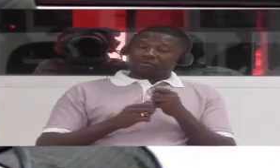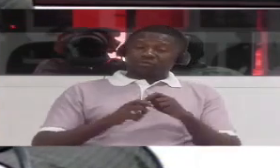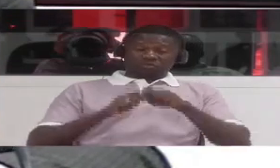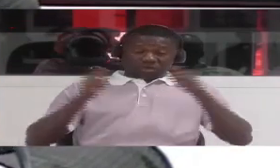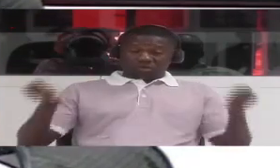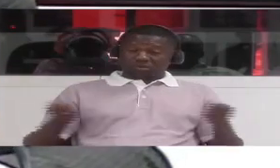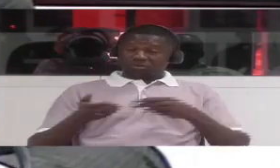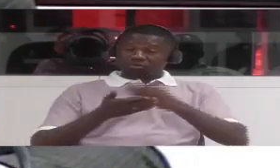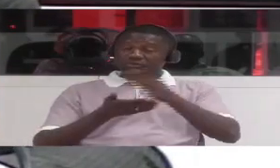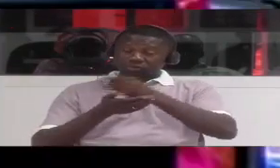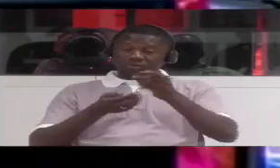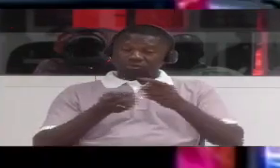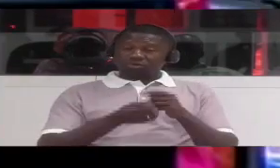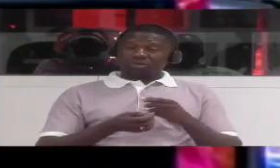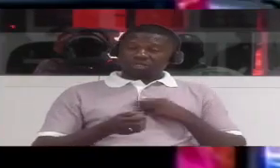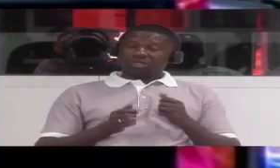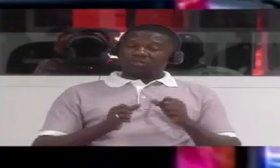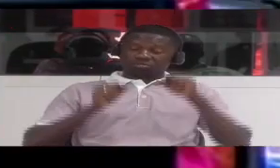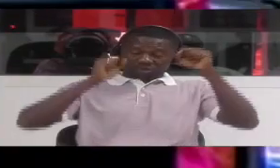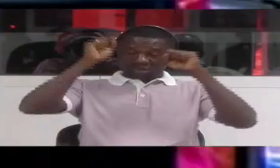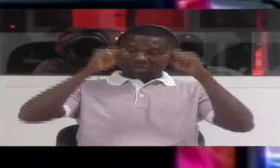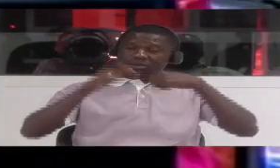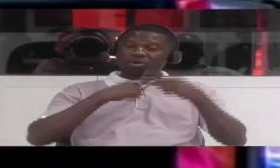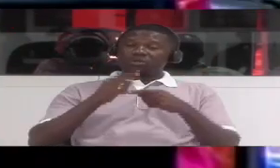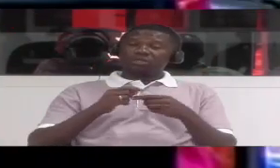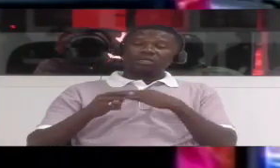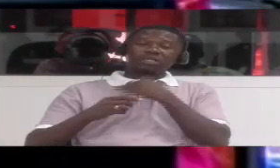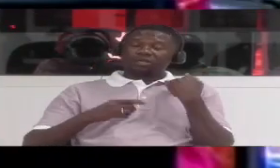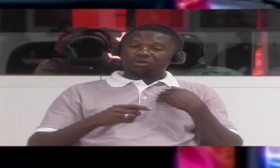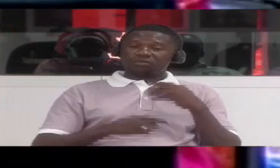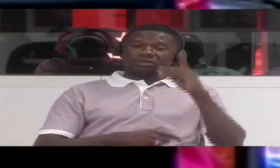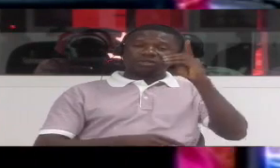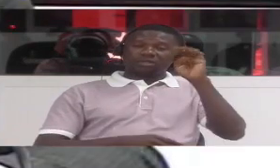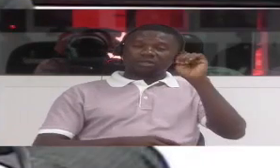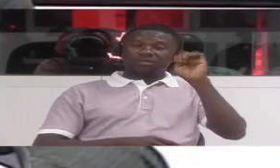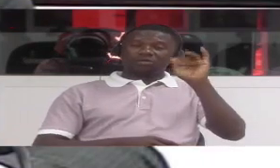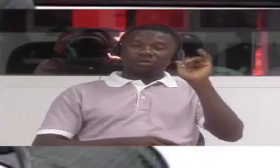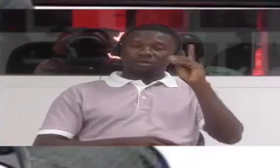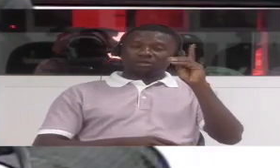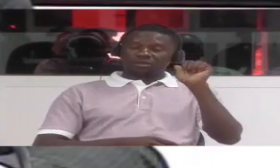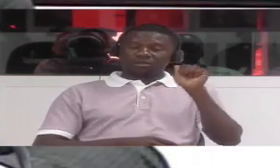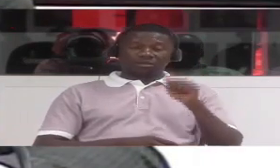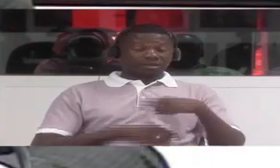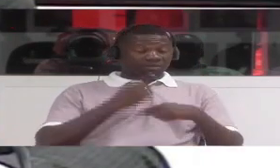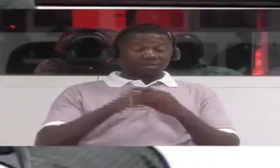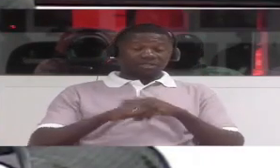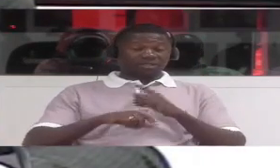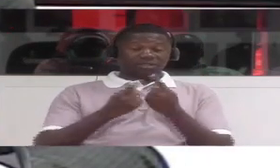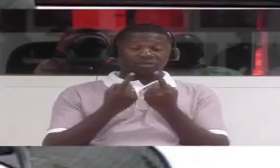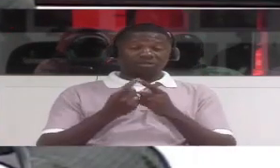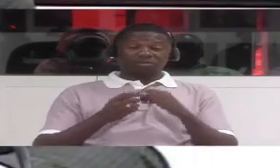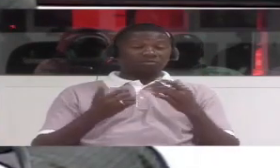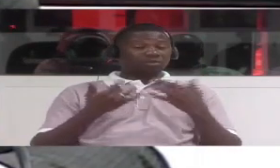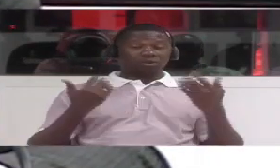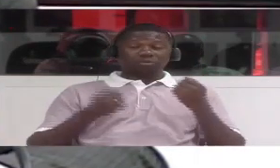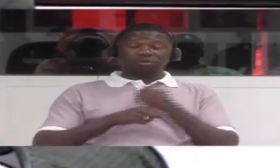protest at his murder. But that, I think, was the turning point. Things got very, very bad, or even worse, I would say, from